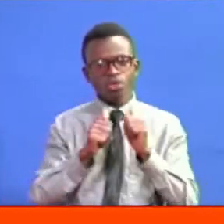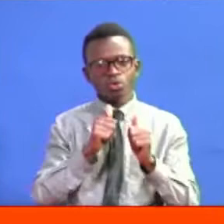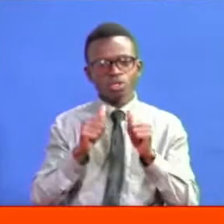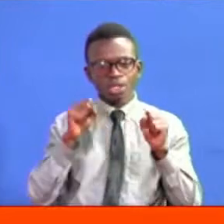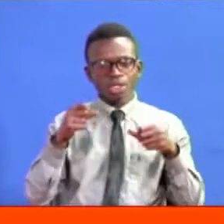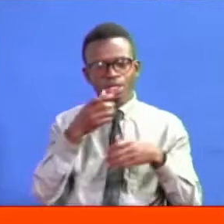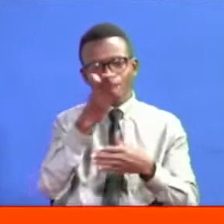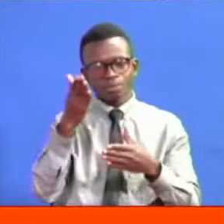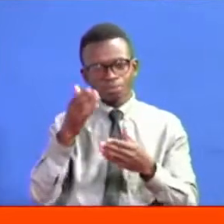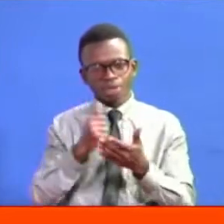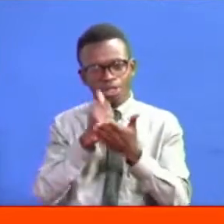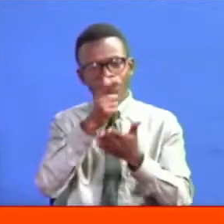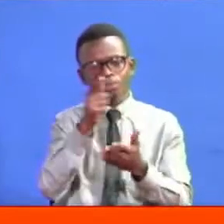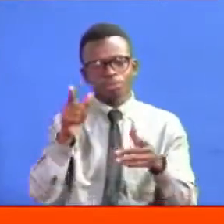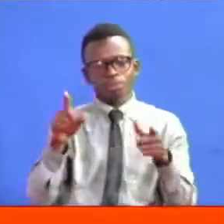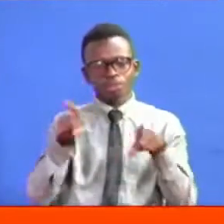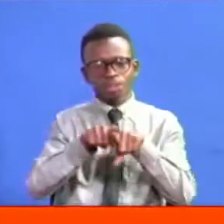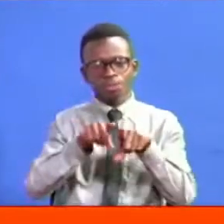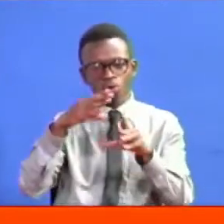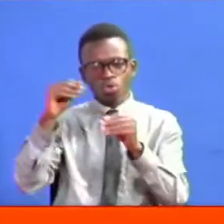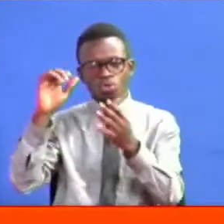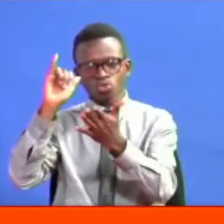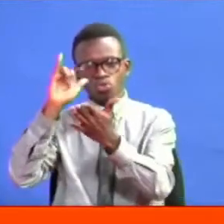Mbaya, positivity.